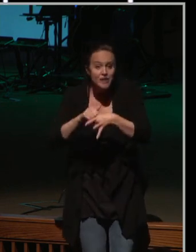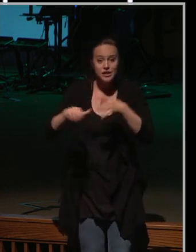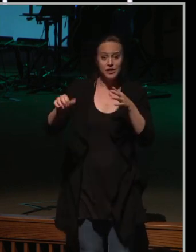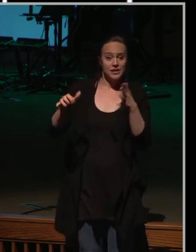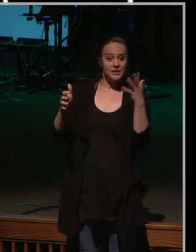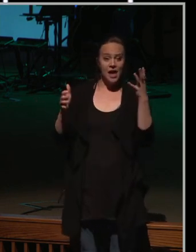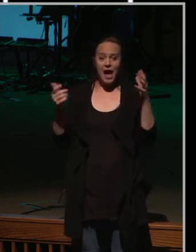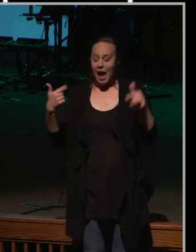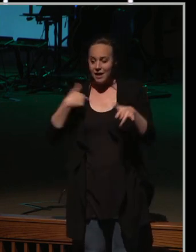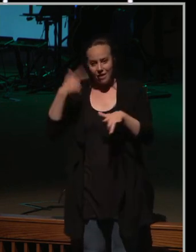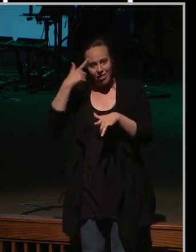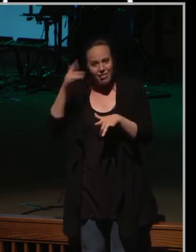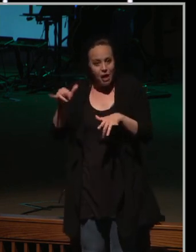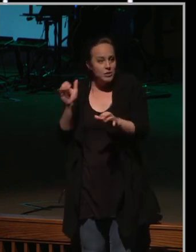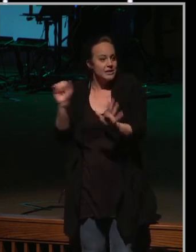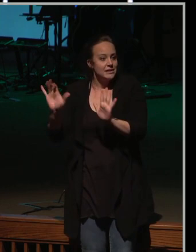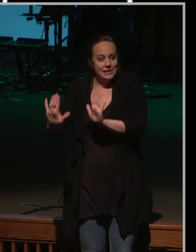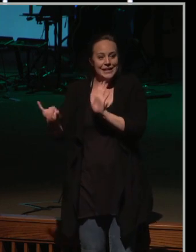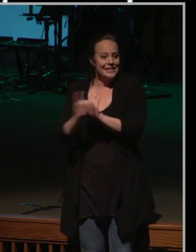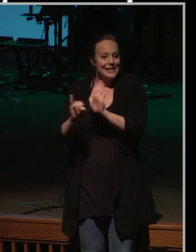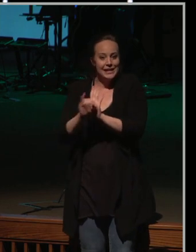he was what he performed on the field.